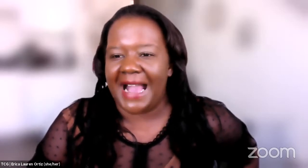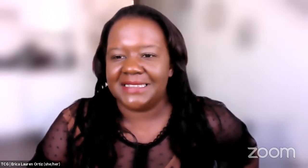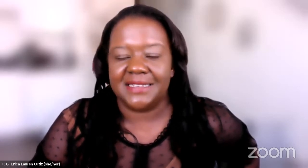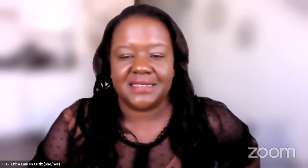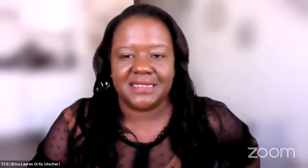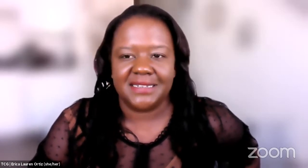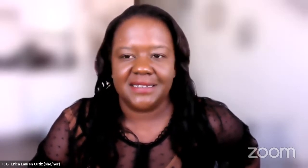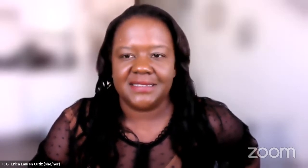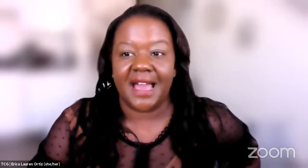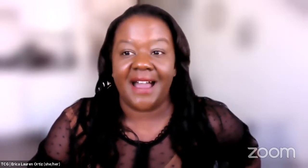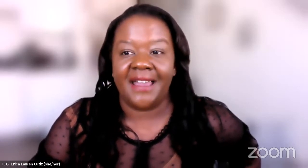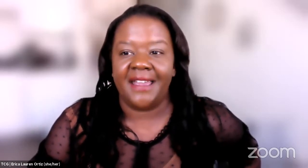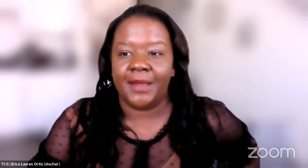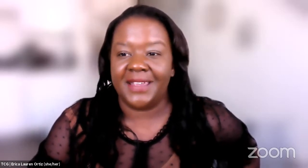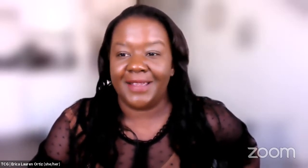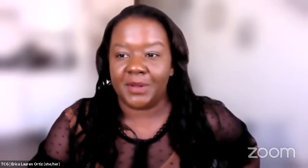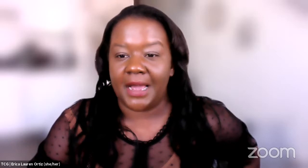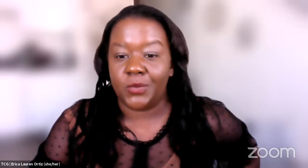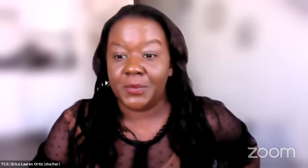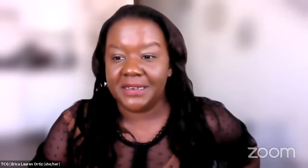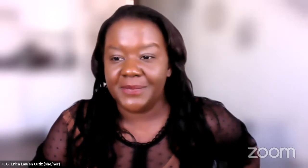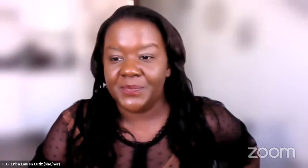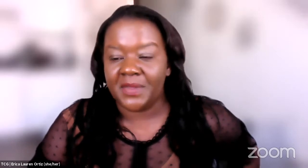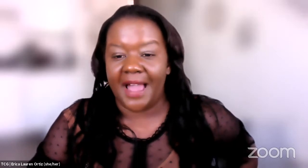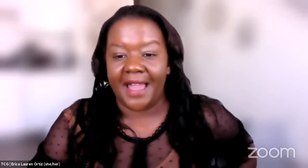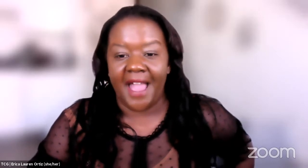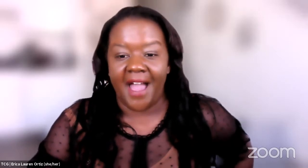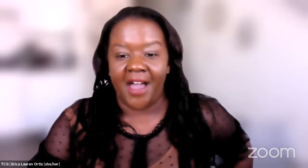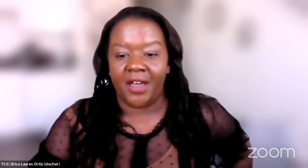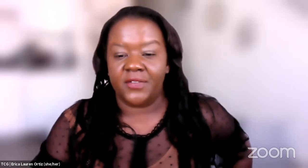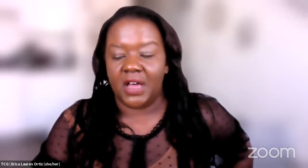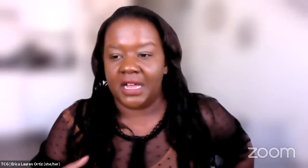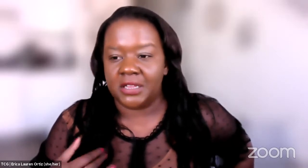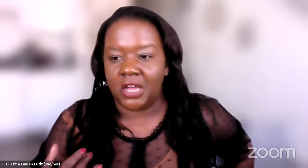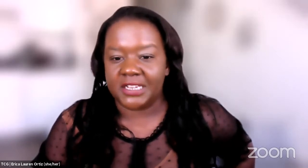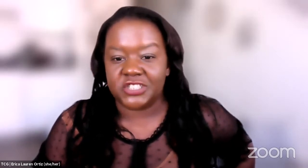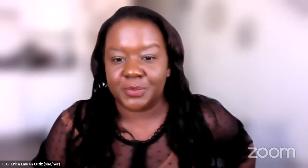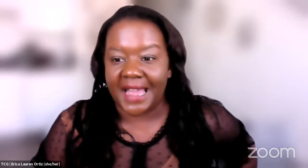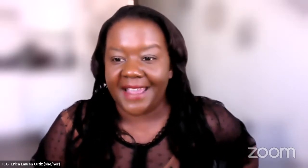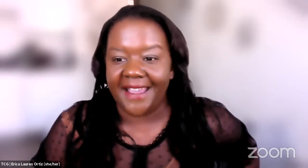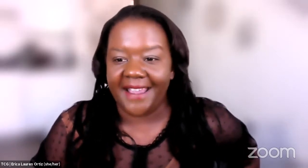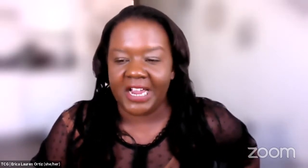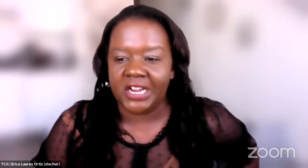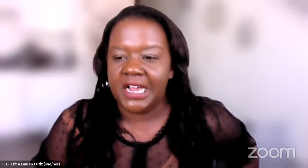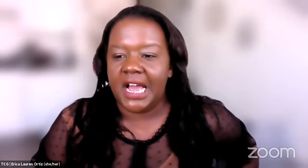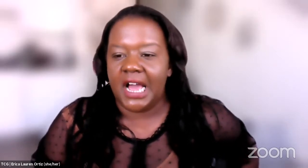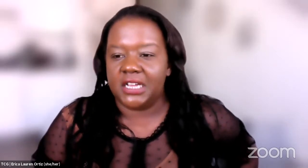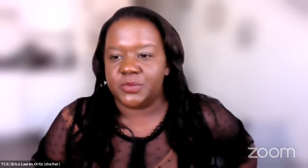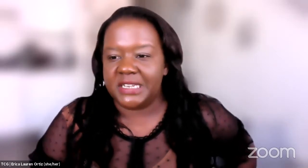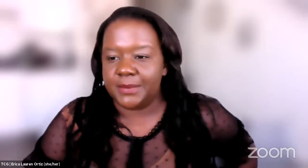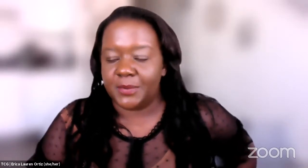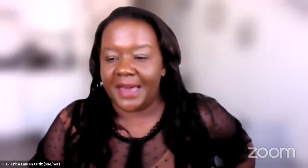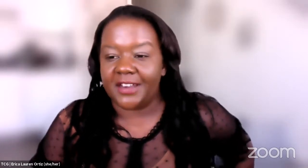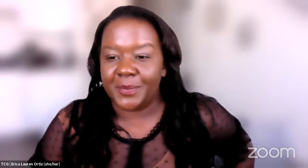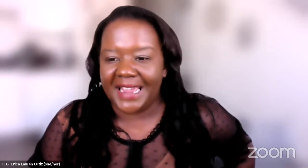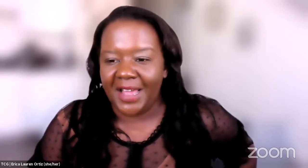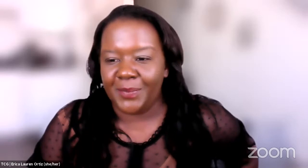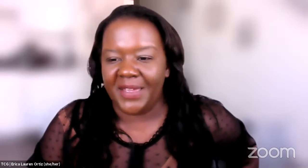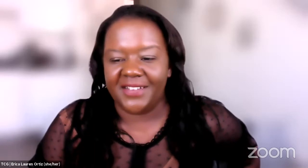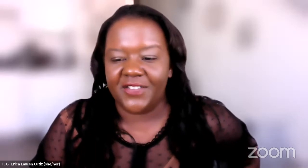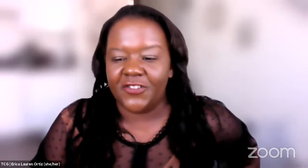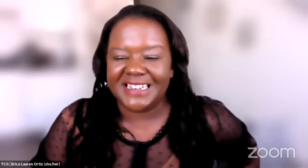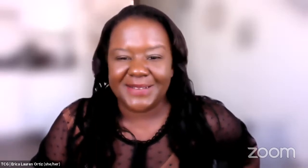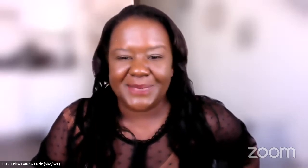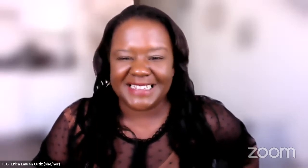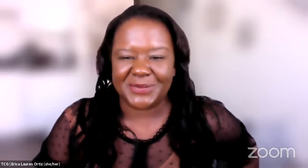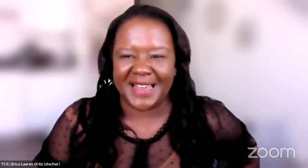you with access needs, I am a Black woman. I have longish Black hair, a medium amount of makeup,